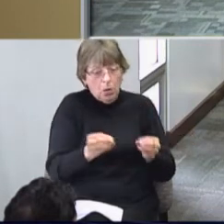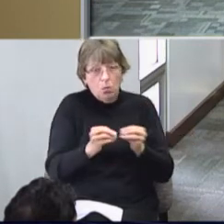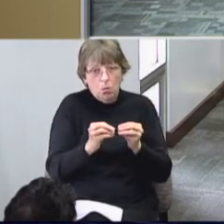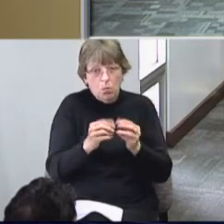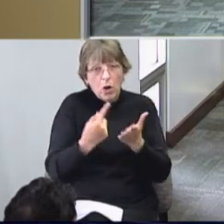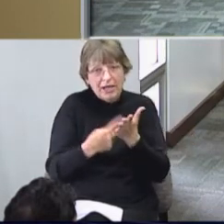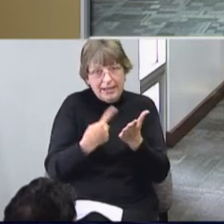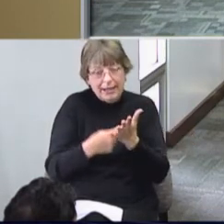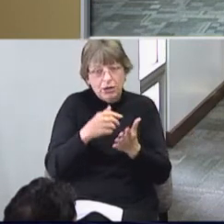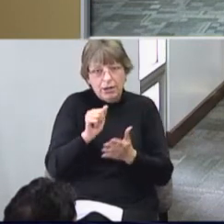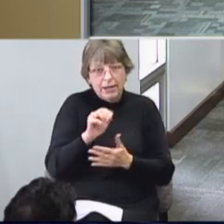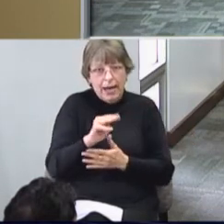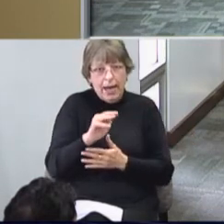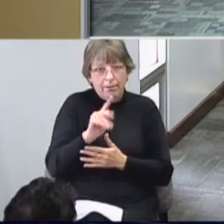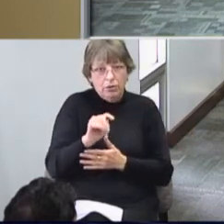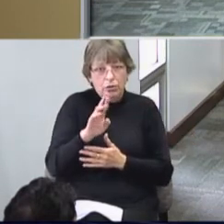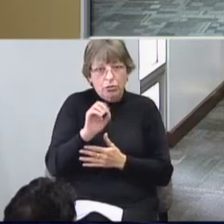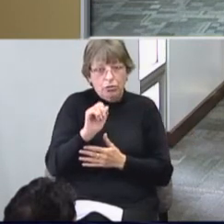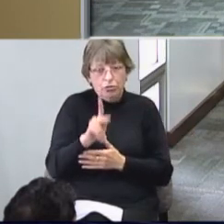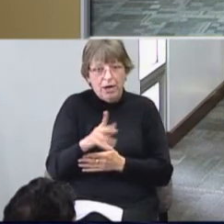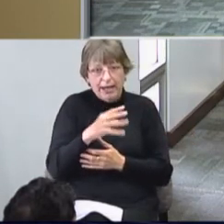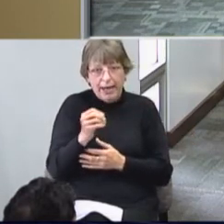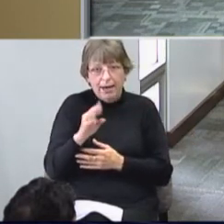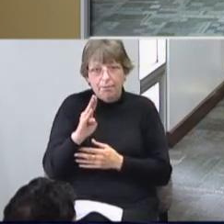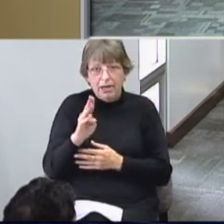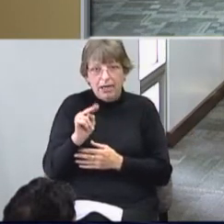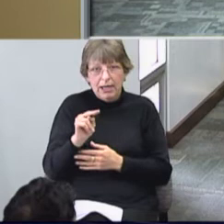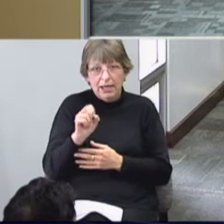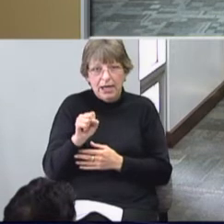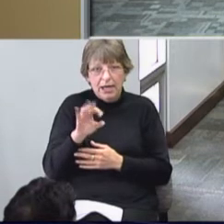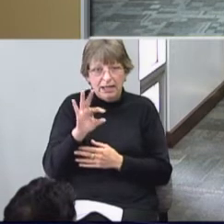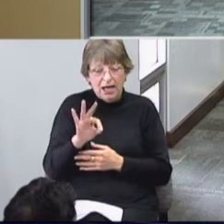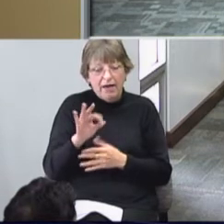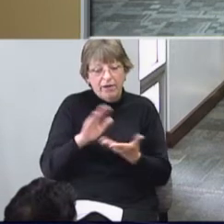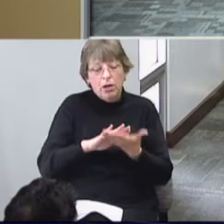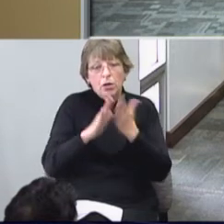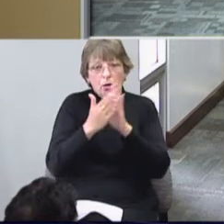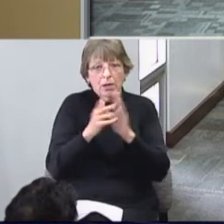to be probably bigger partners in this effort.